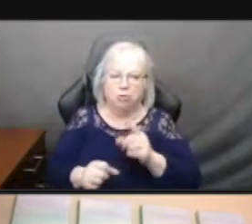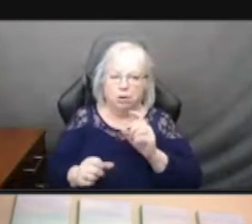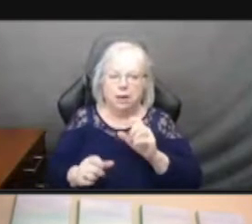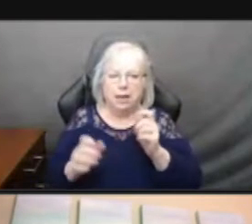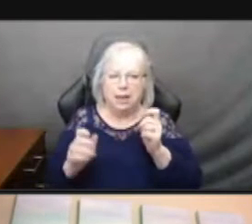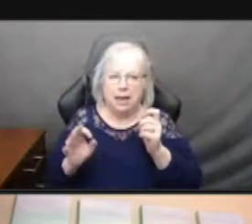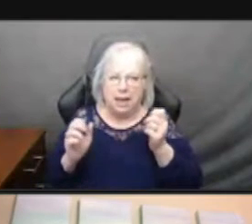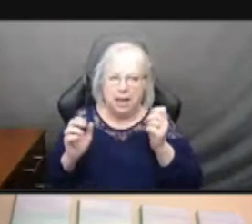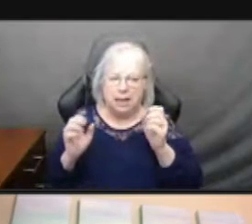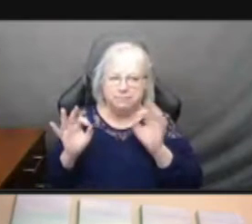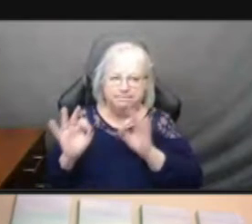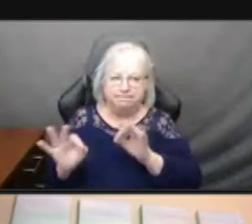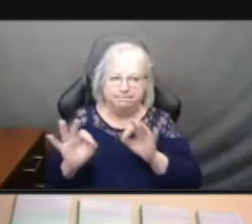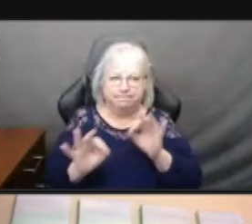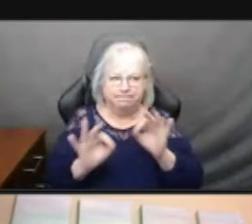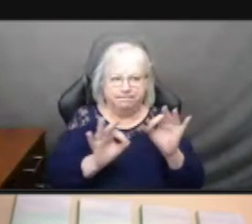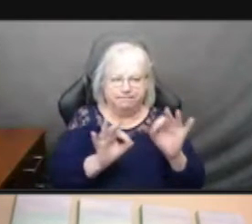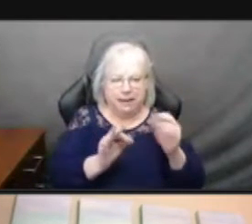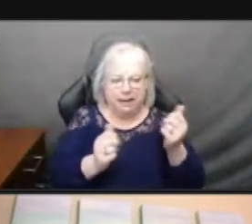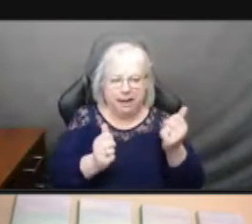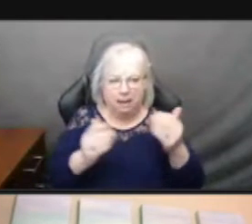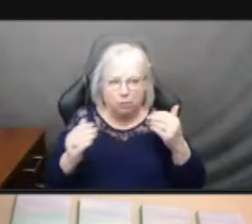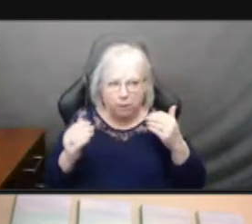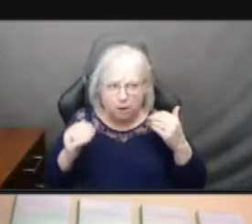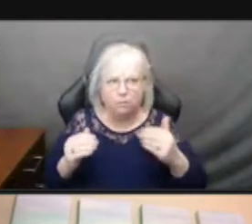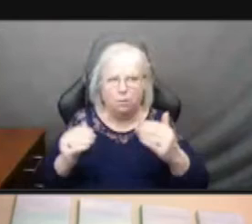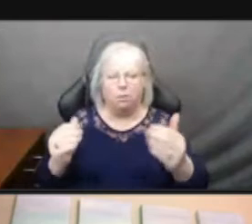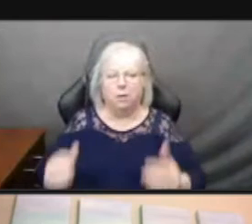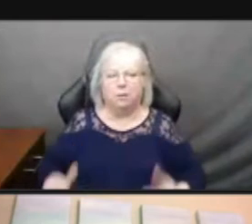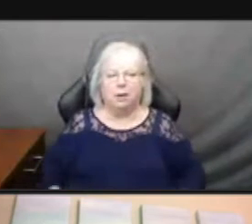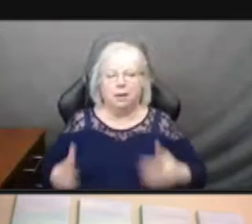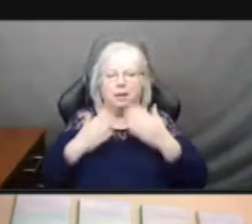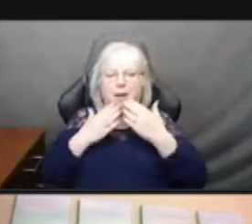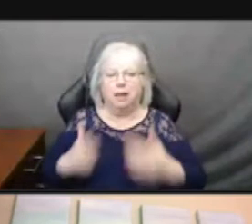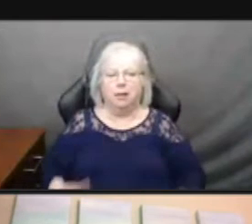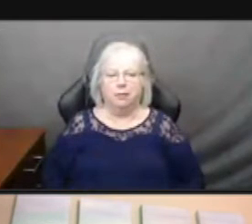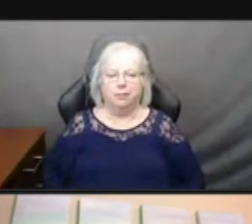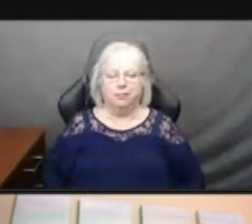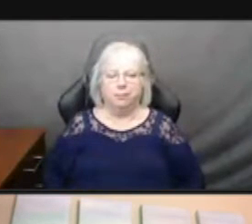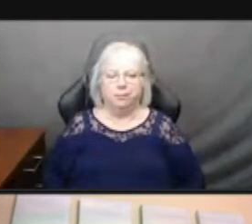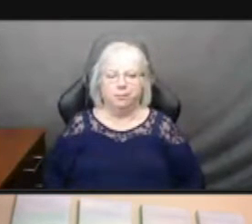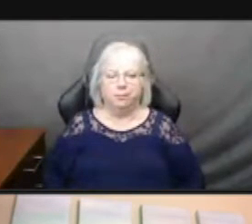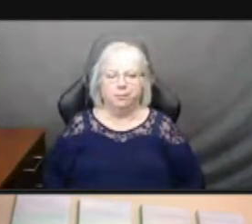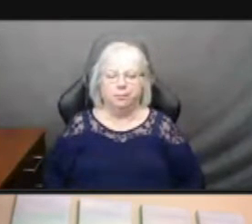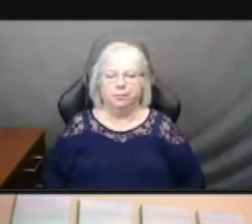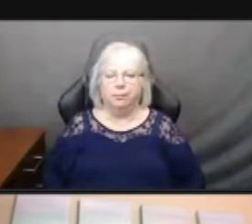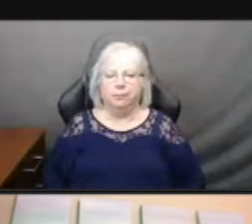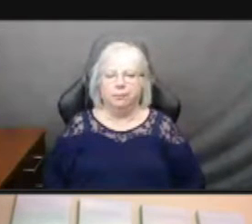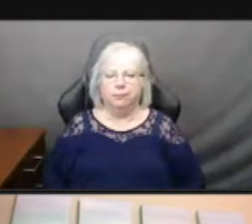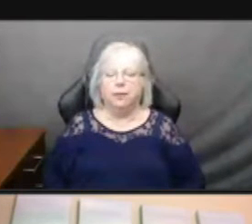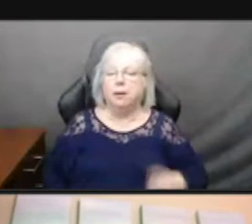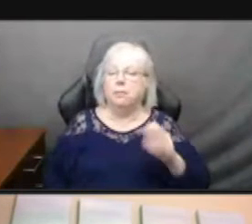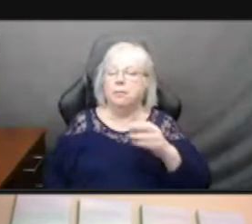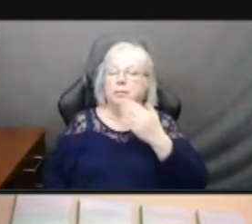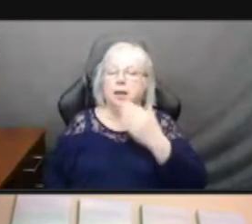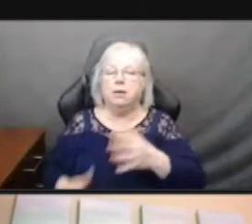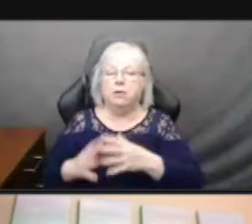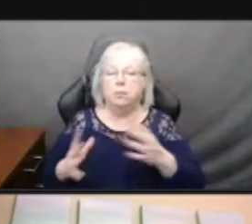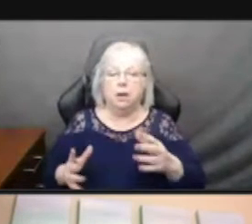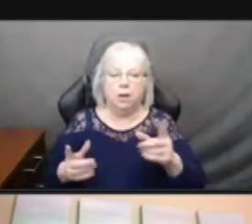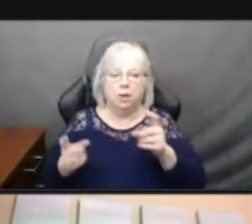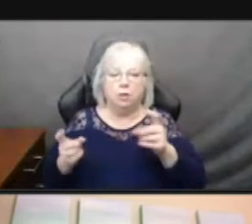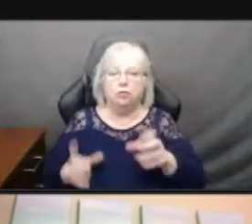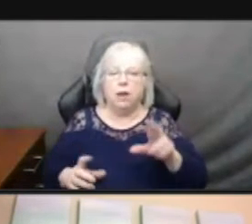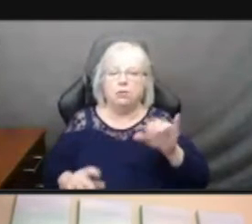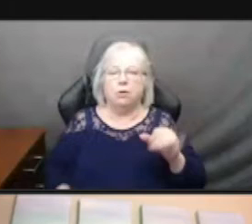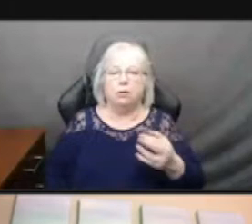the pieces together as we push this commission forward. Thank you. No, thank you so much. Director Richardson, you had your